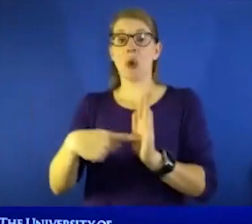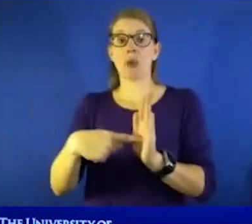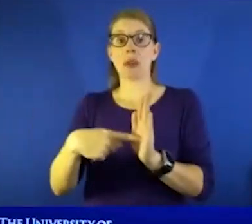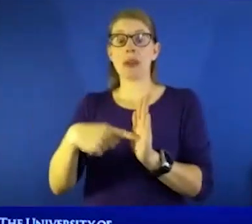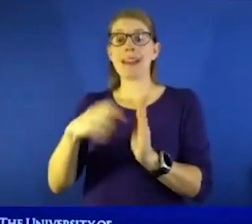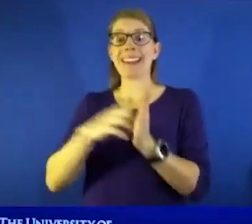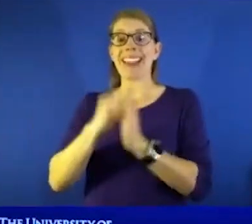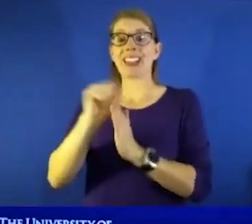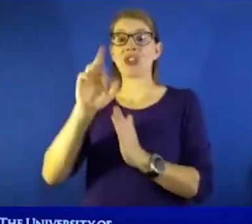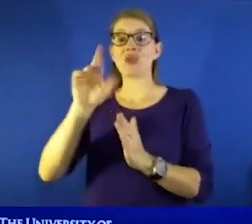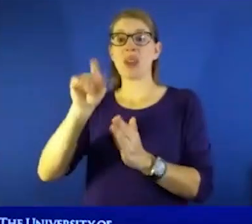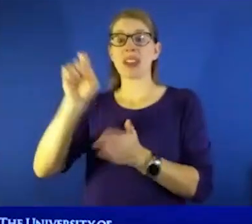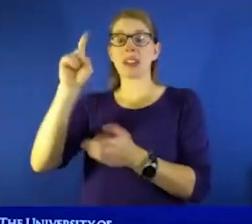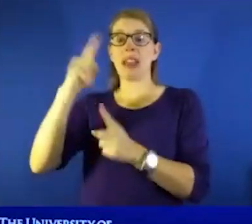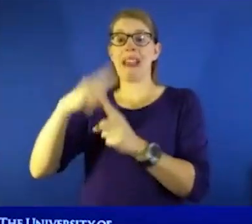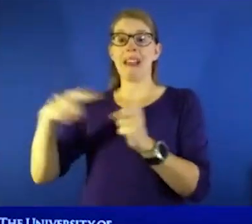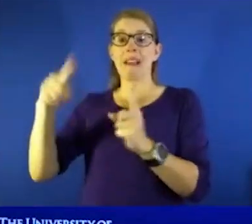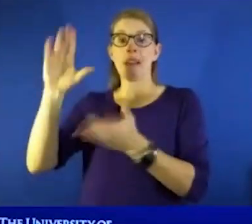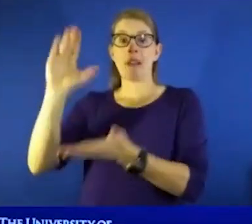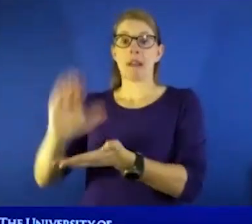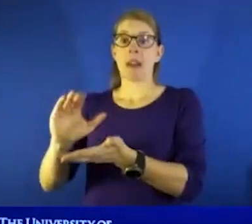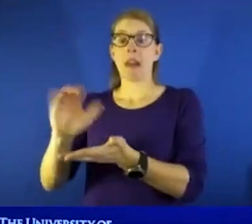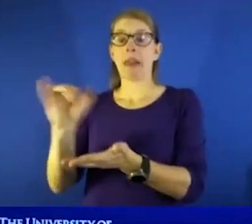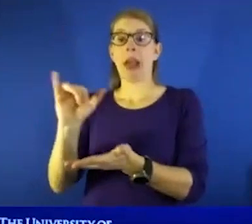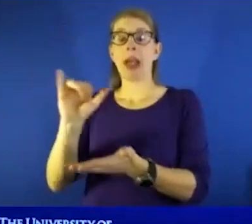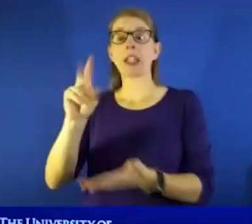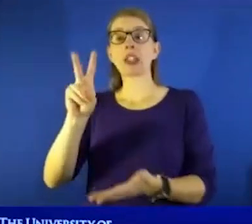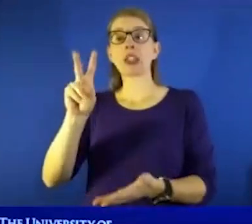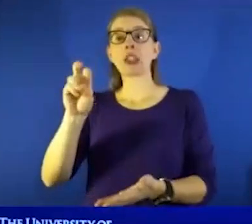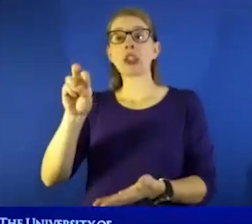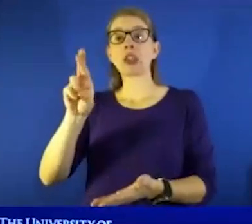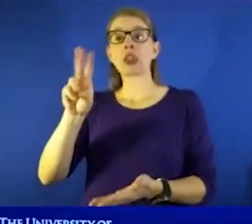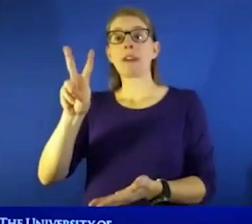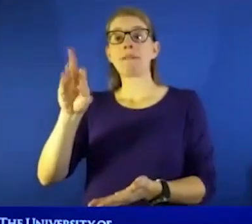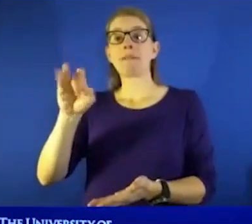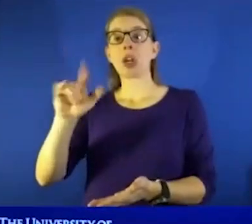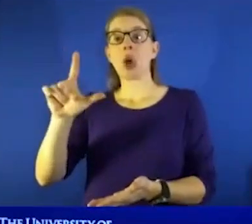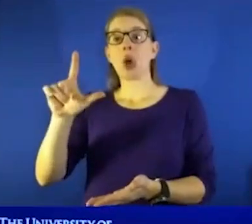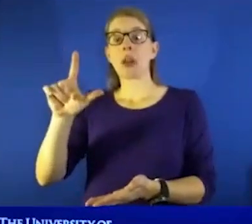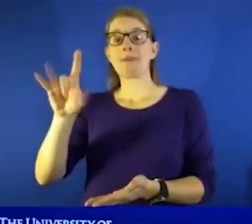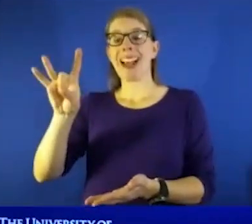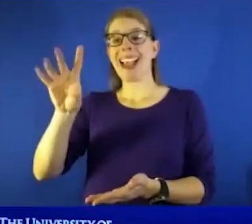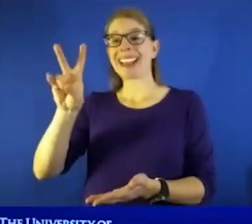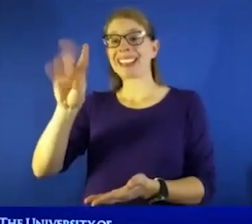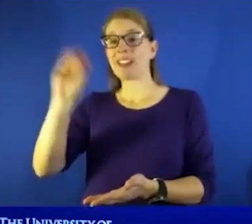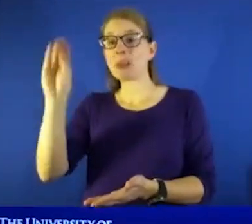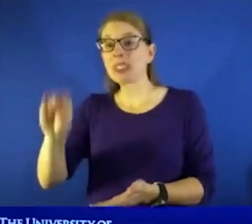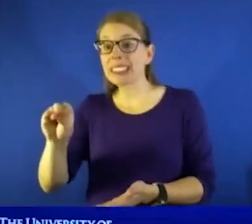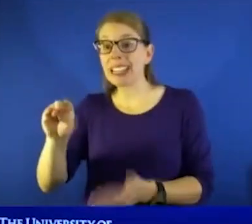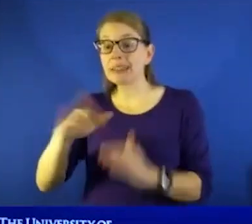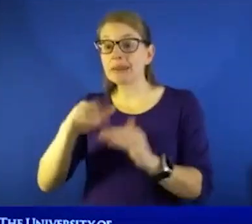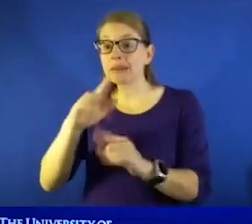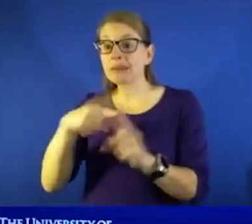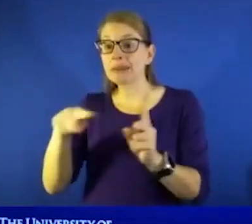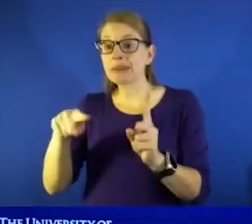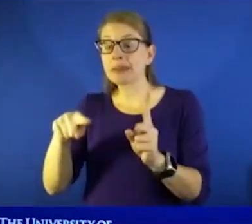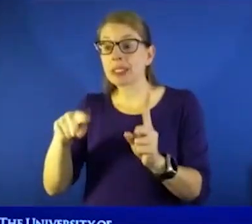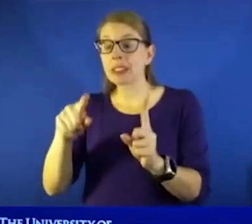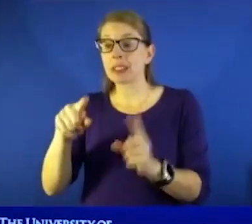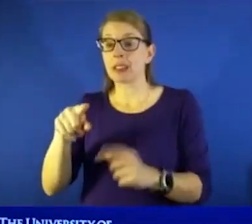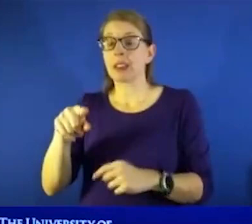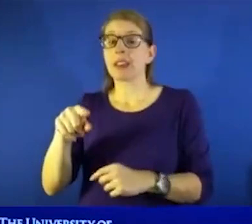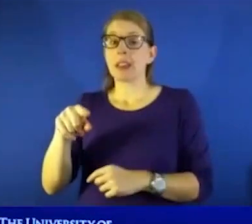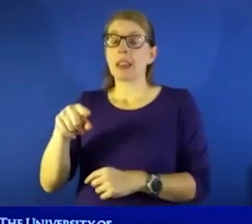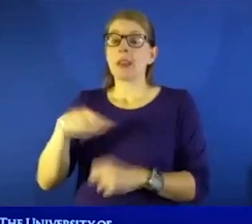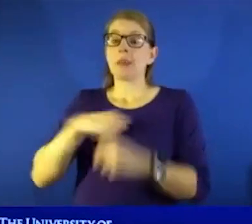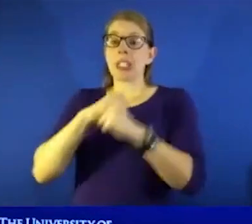rates, for instance, things like cervical cancer, by 87%. And so it is so vitally important to protect your